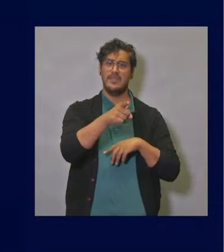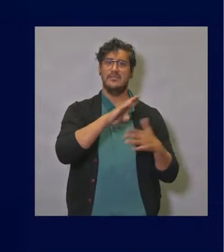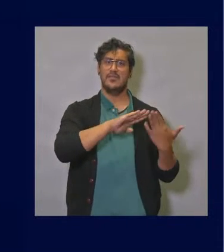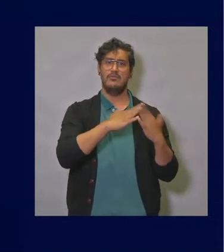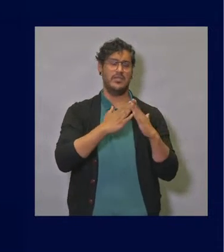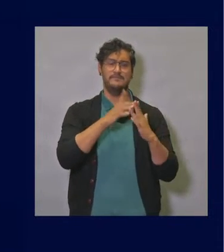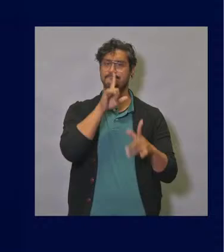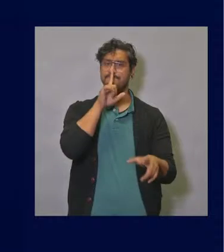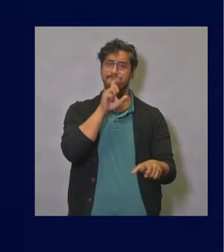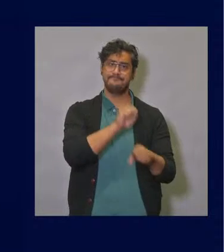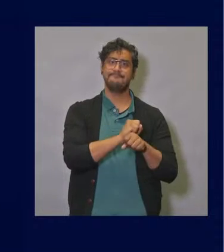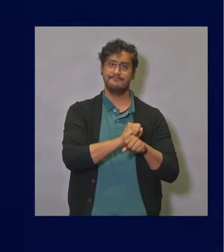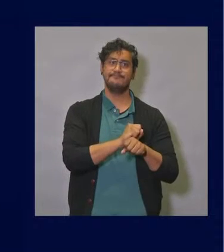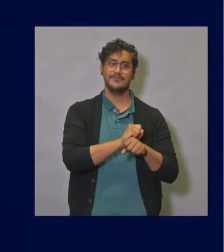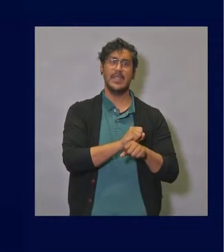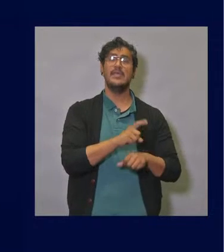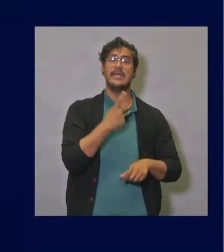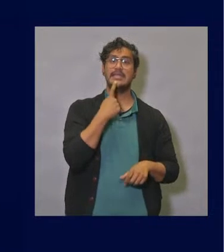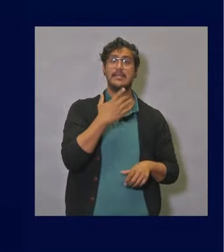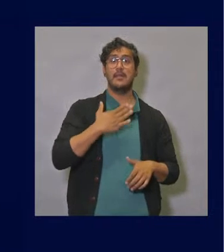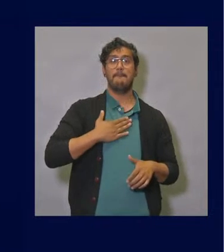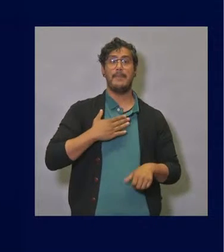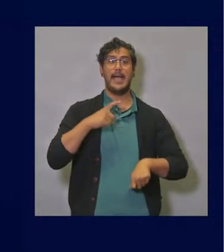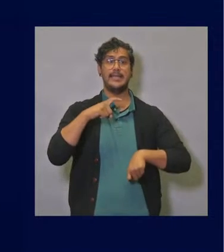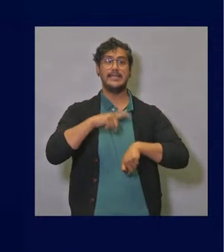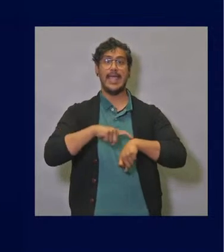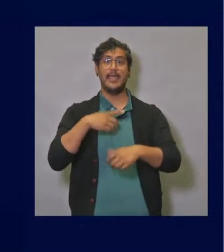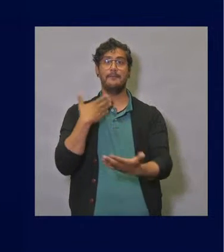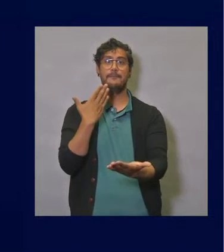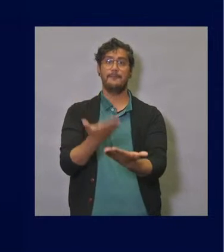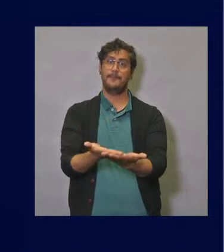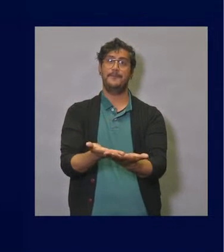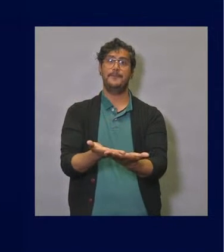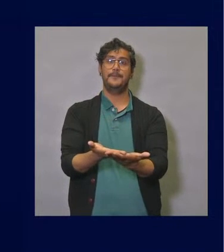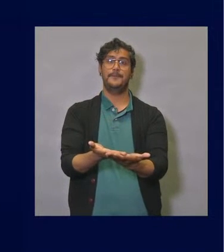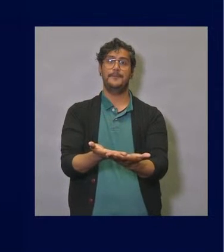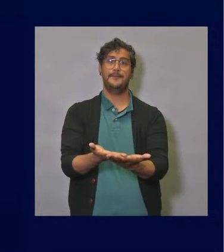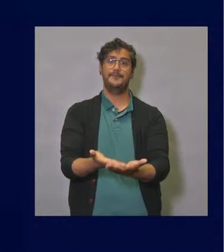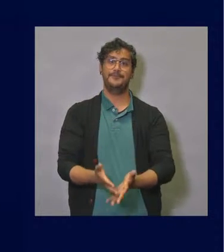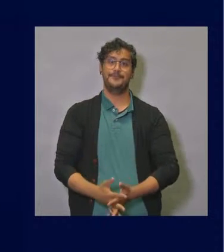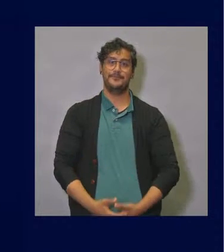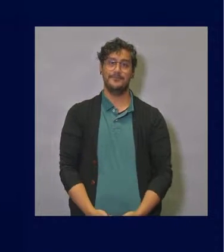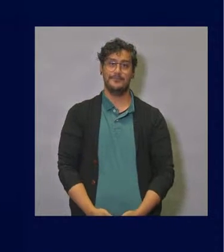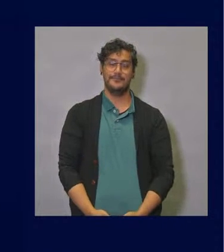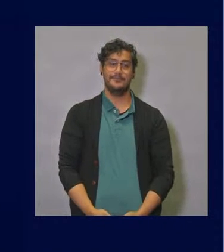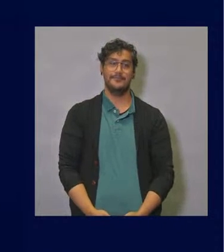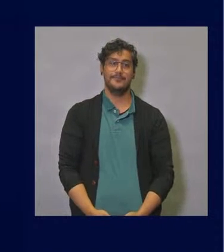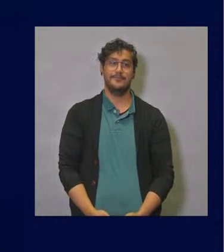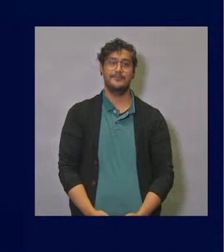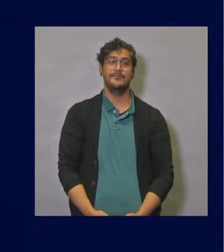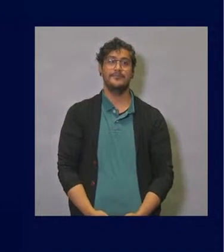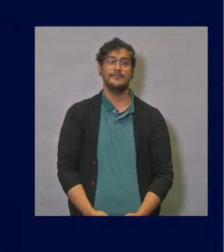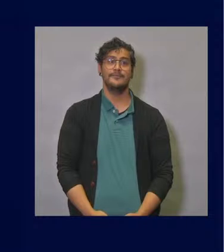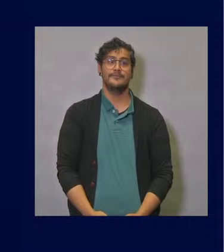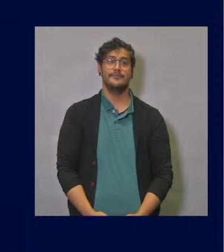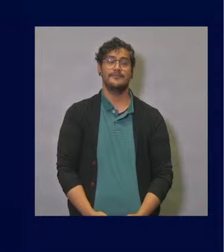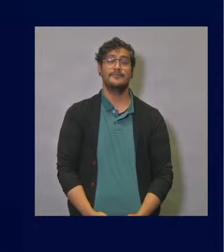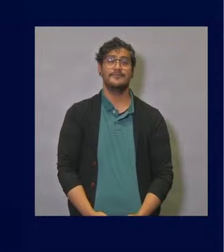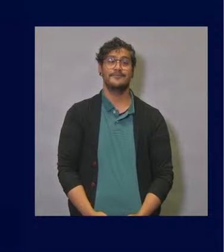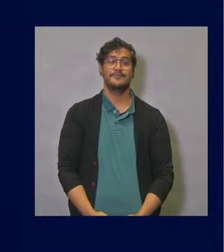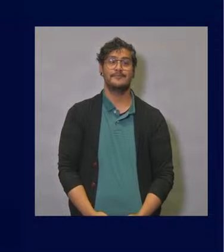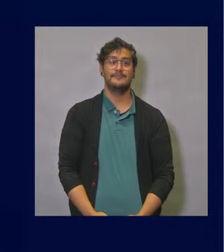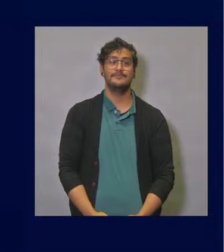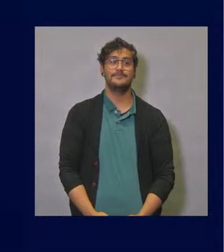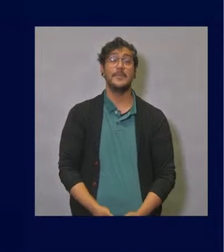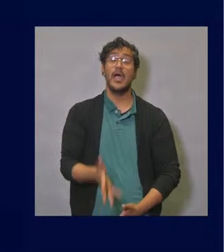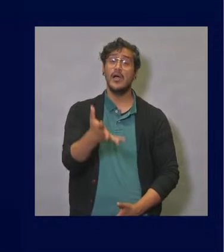took to heart. Mi tiempo ha llegado. My time has arrived. Next slide. I want to also highlight a